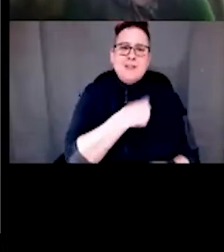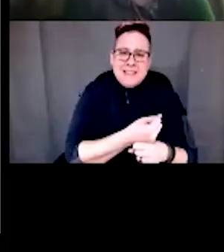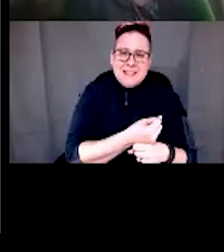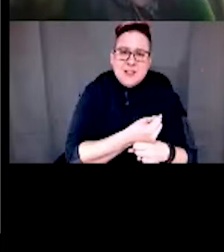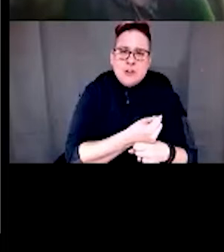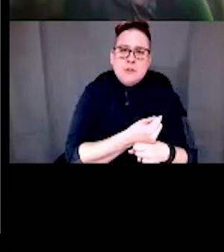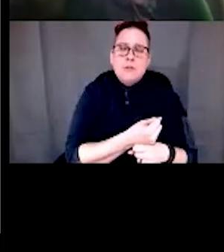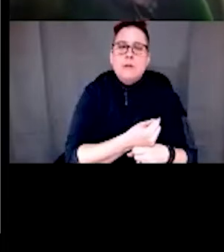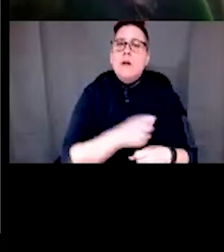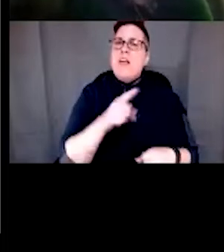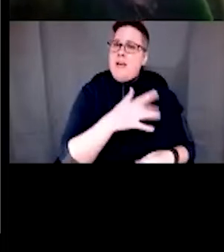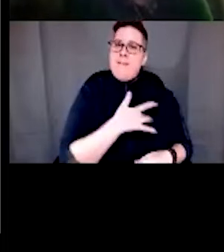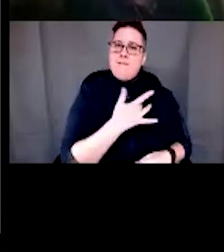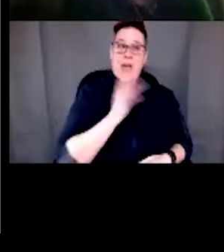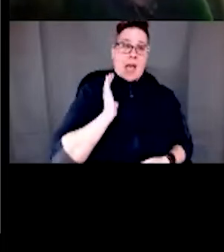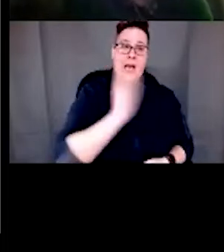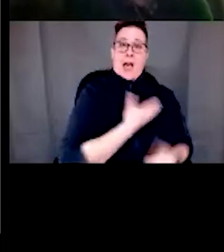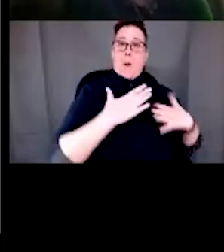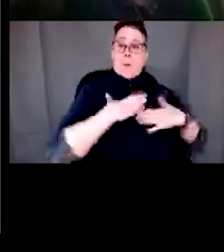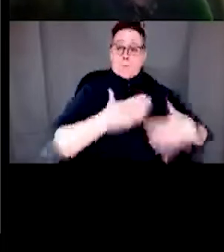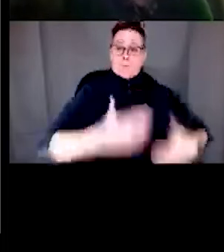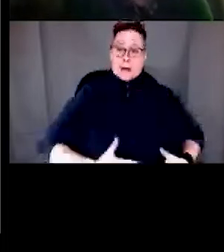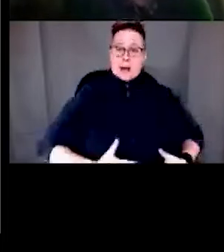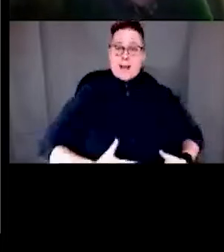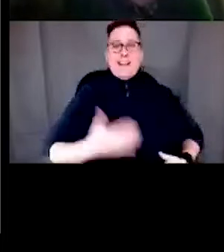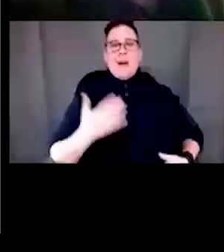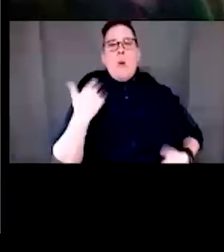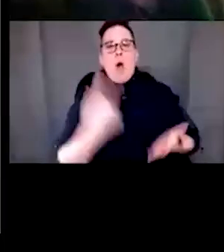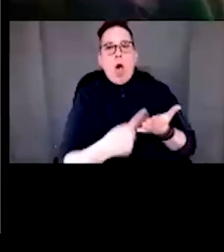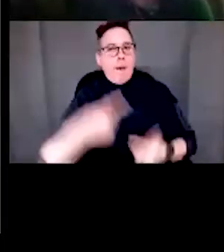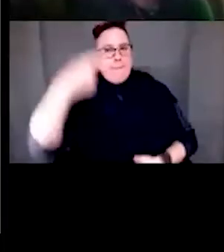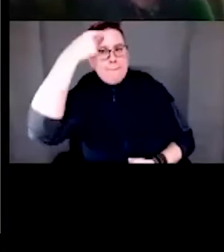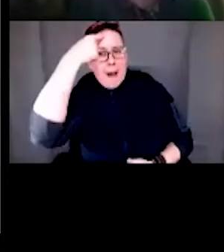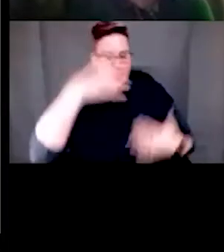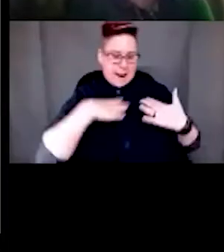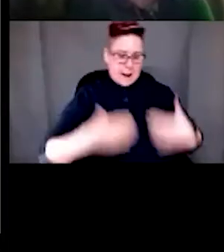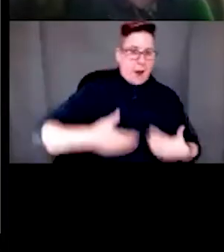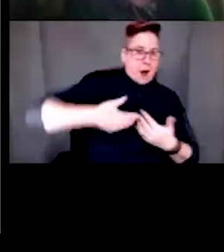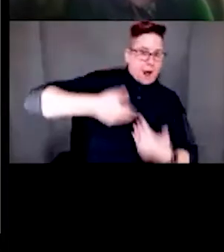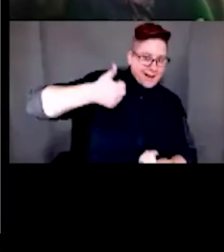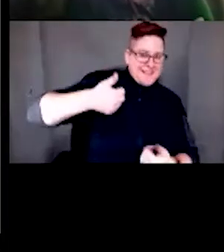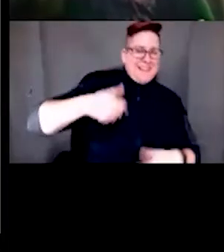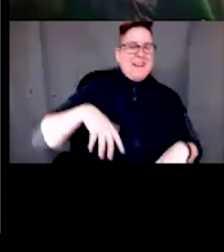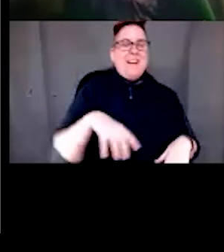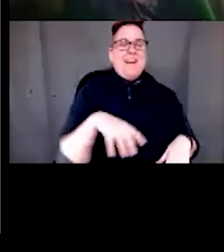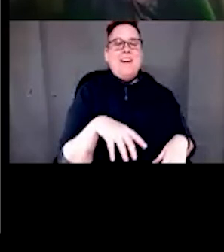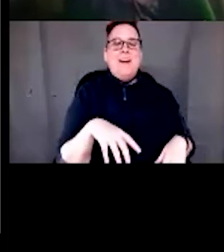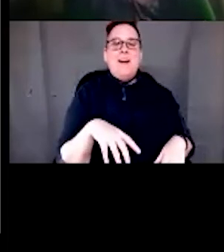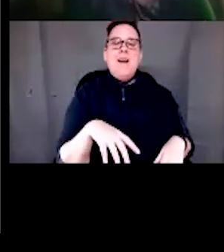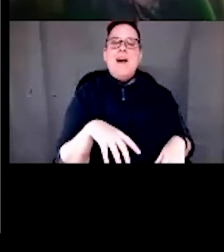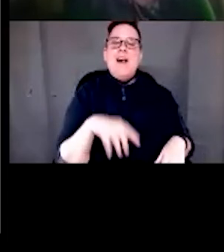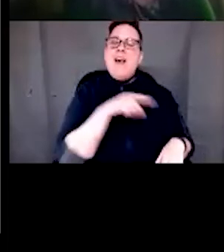our bodies, that's why we still have a mind-body dichotomy and why we still struggle to have parity, sees